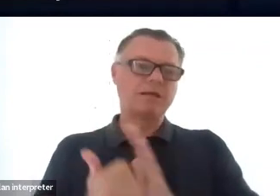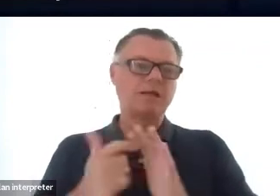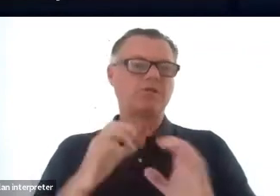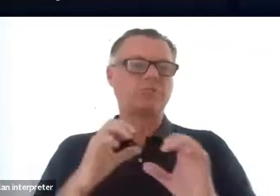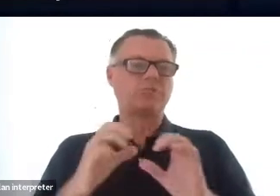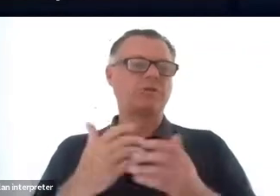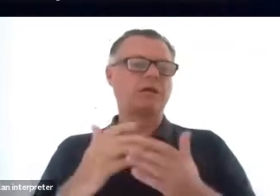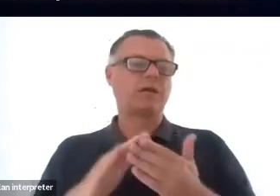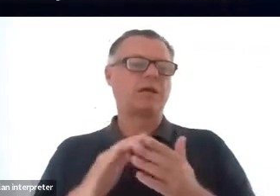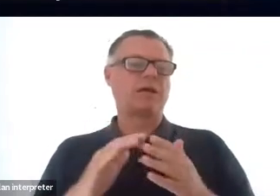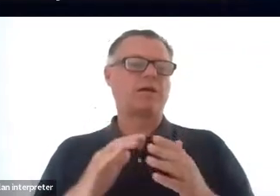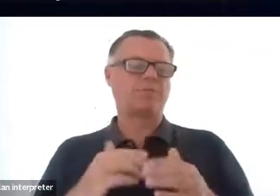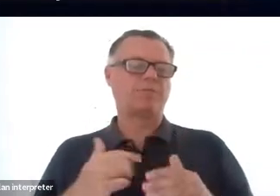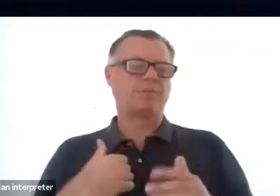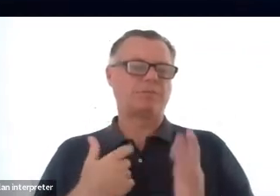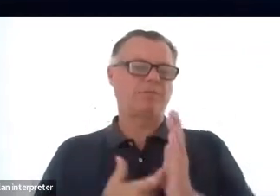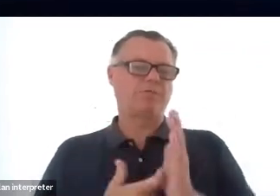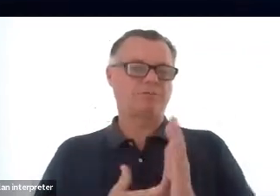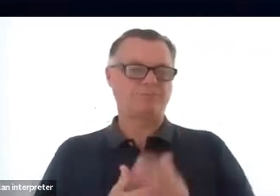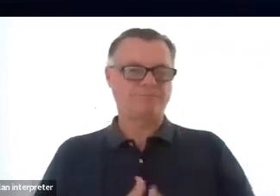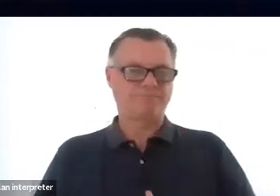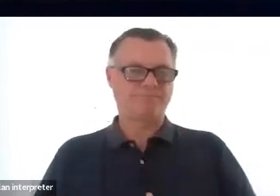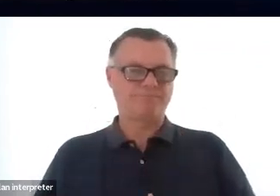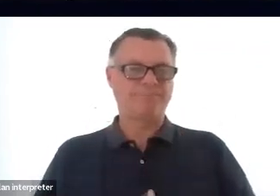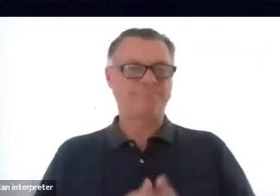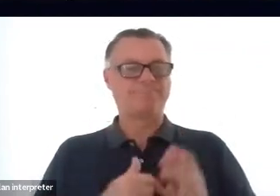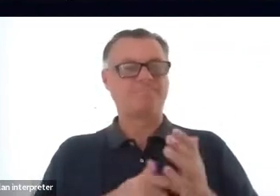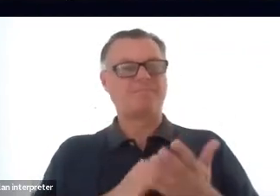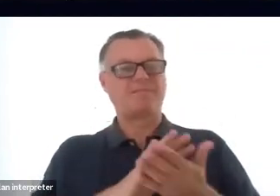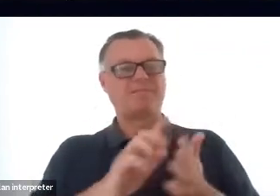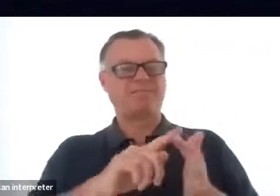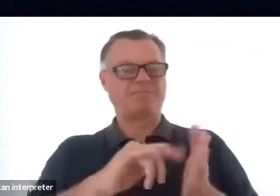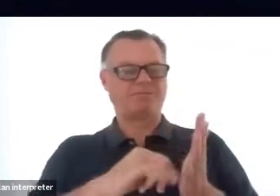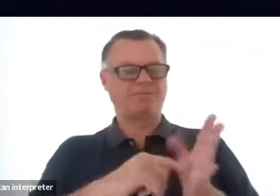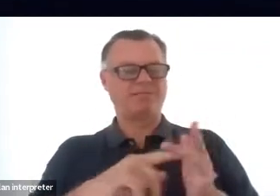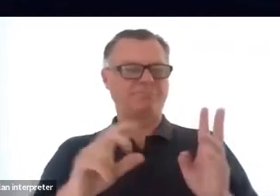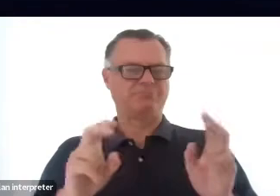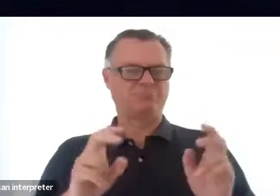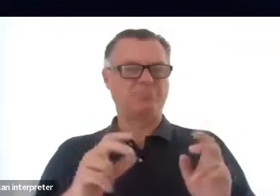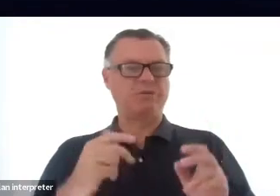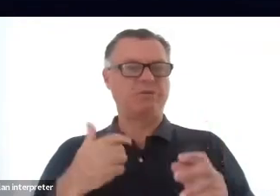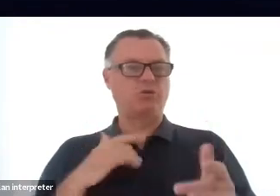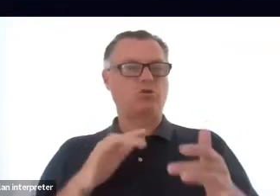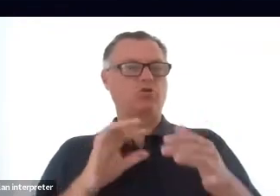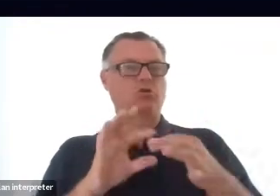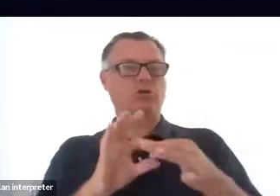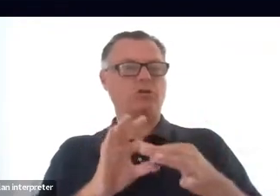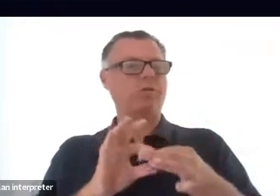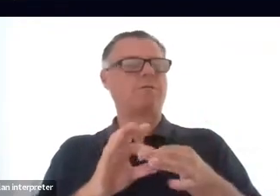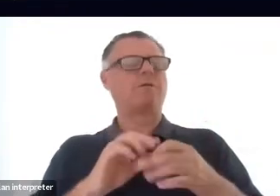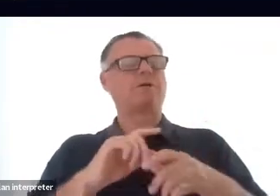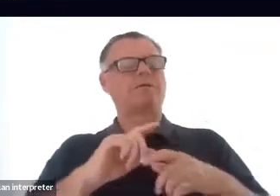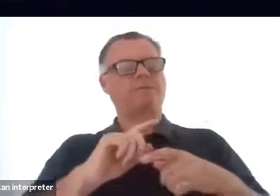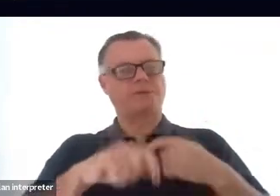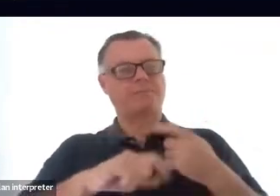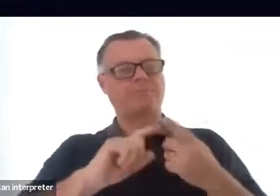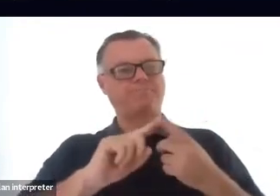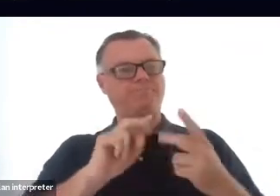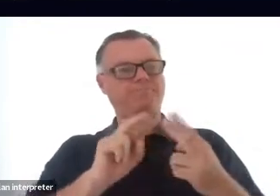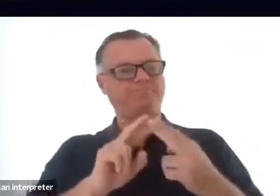preferences. The Static helps turn connection into momentum with shared